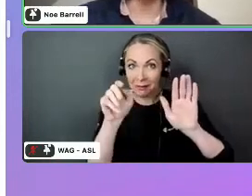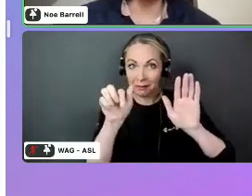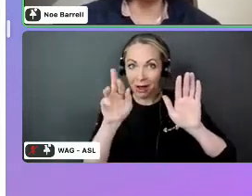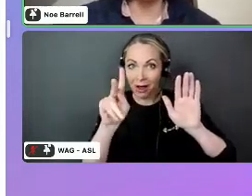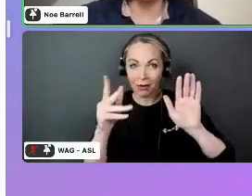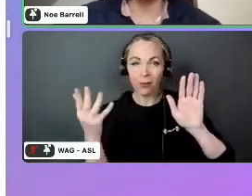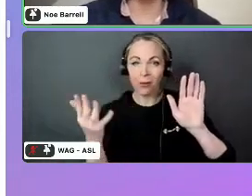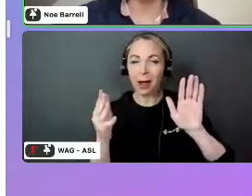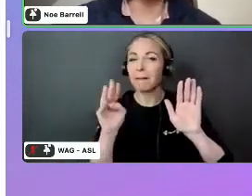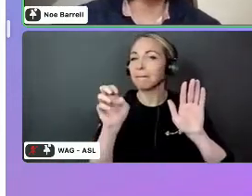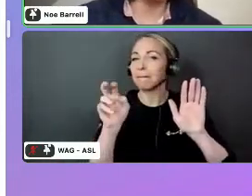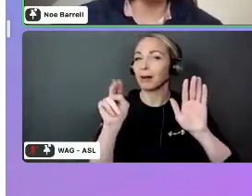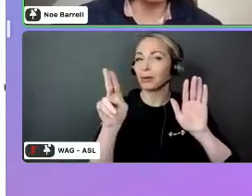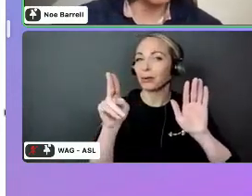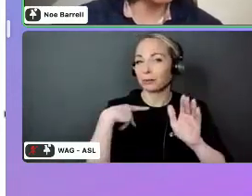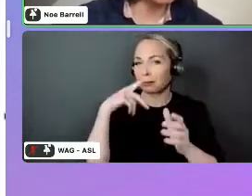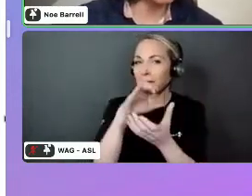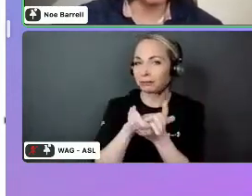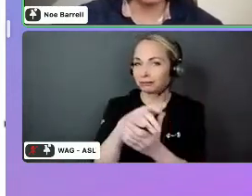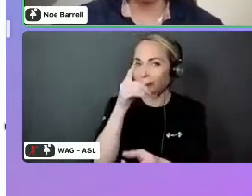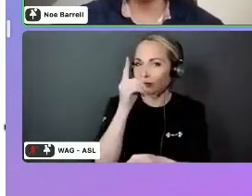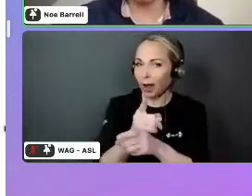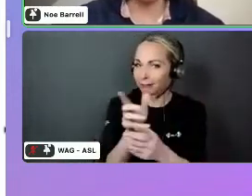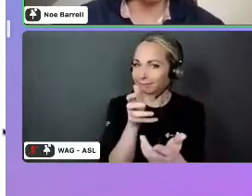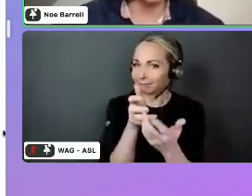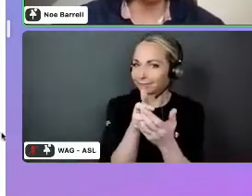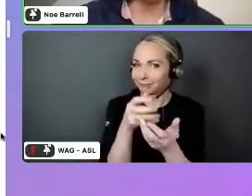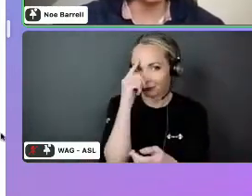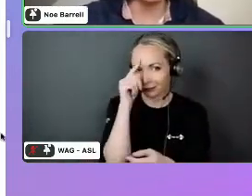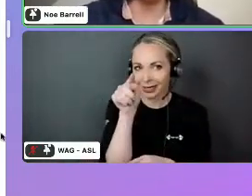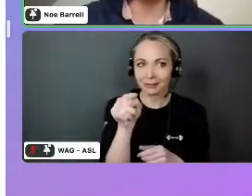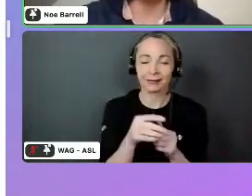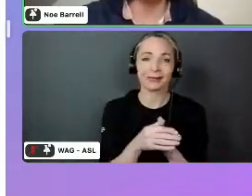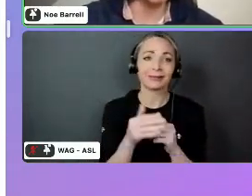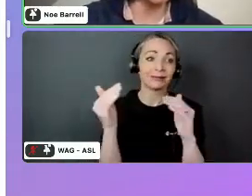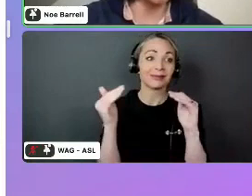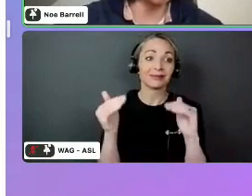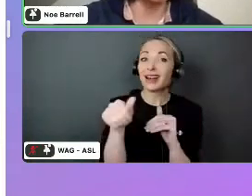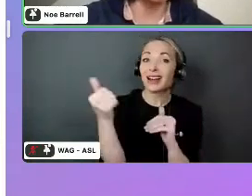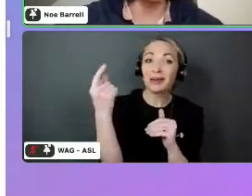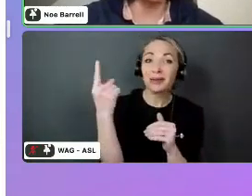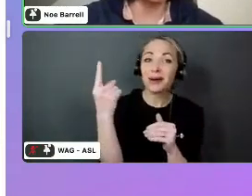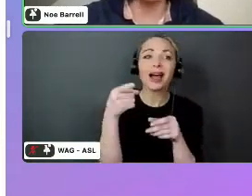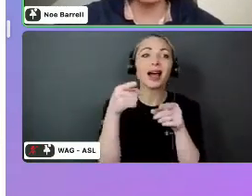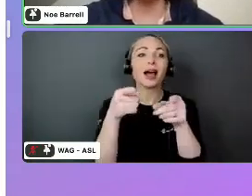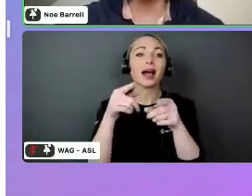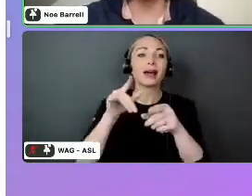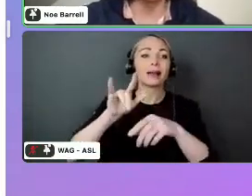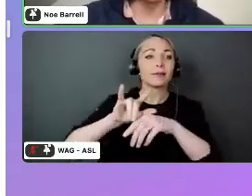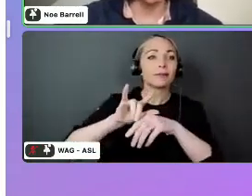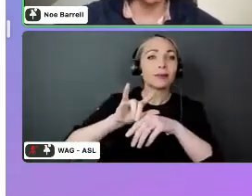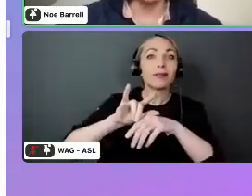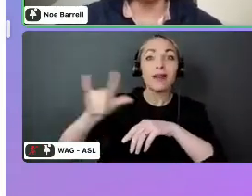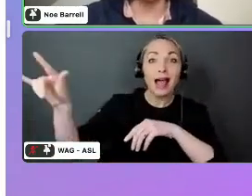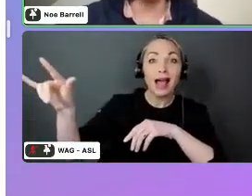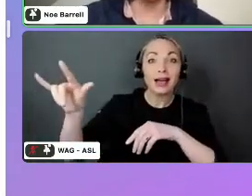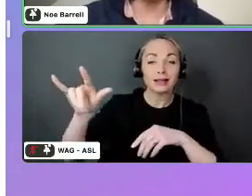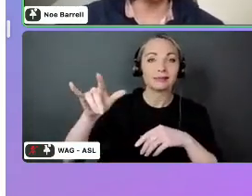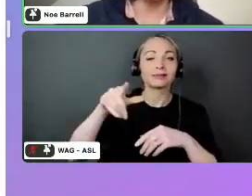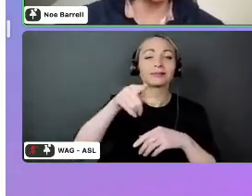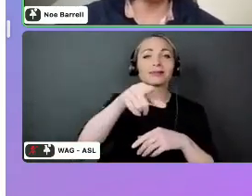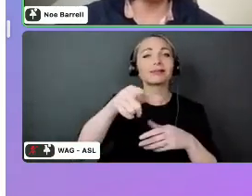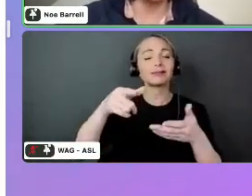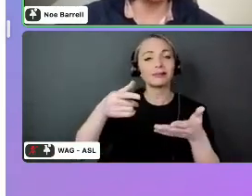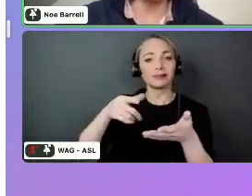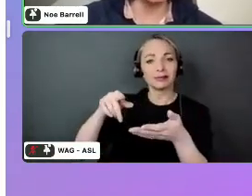And so here again, we have another example of a flight checkout page. And in this one, there's